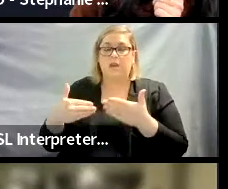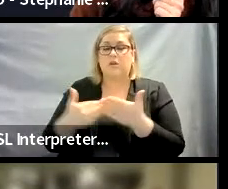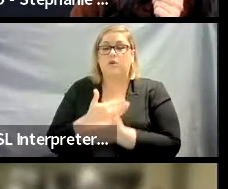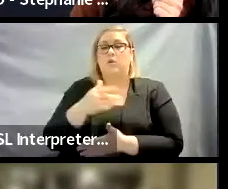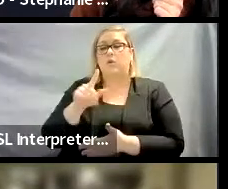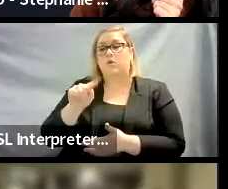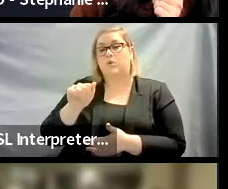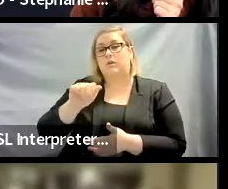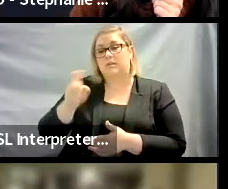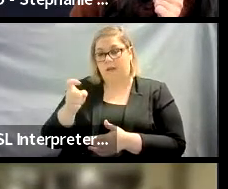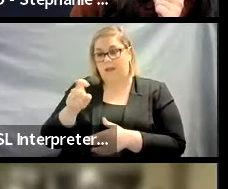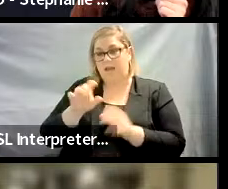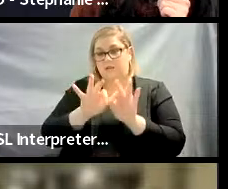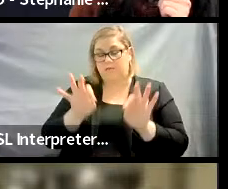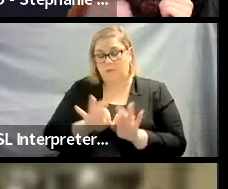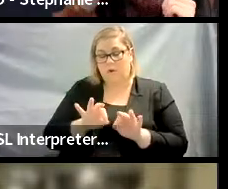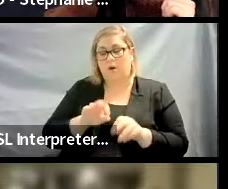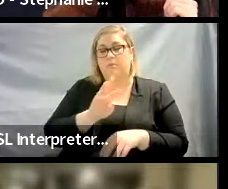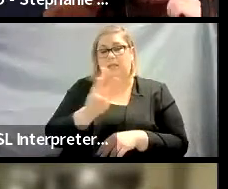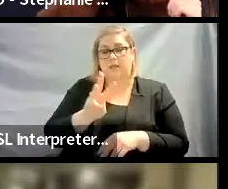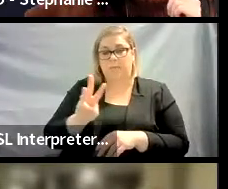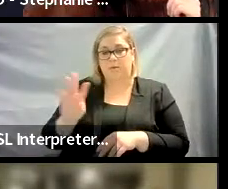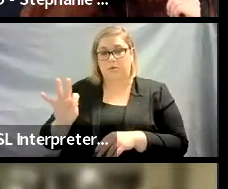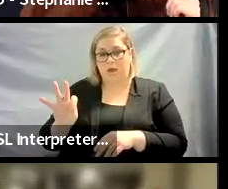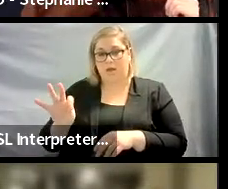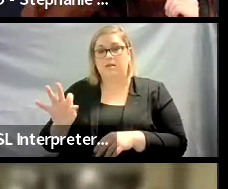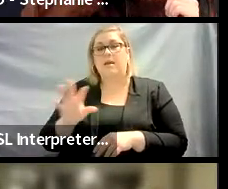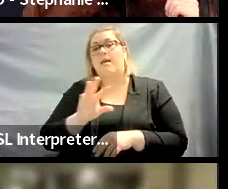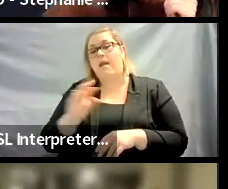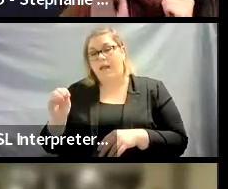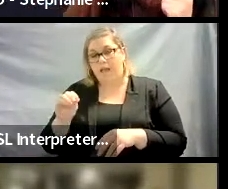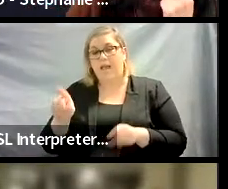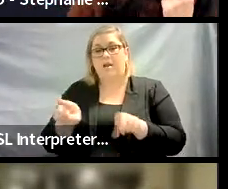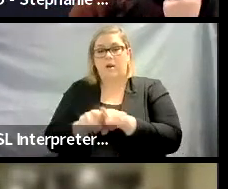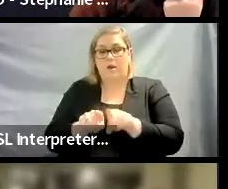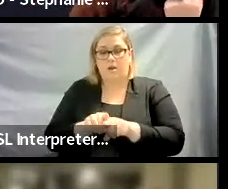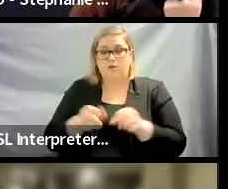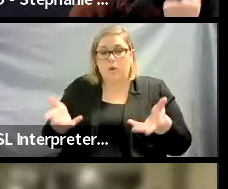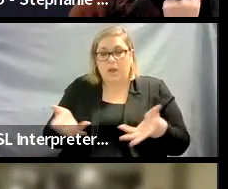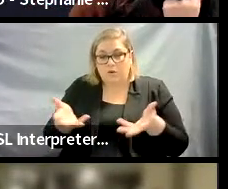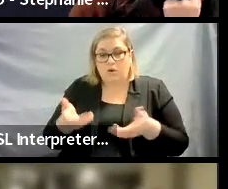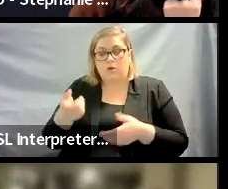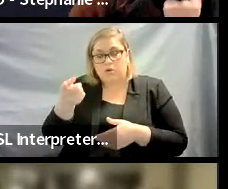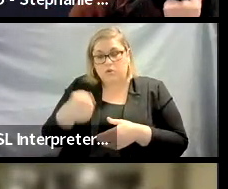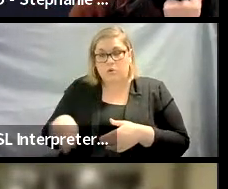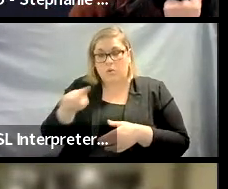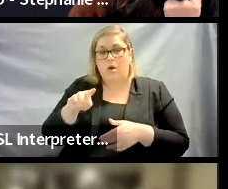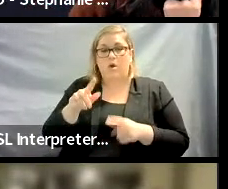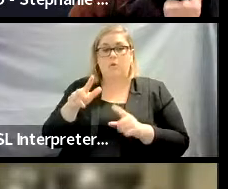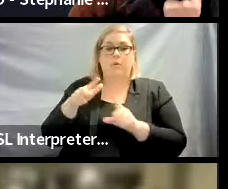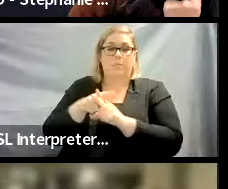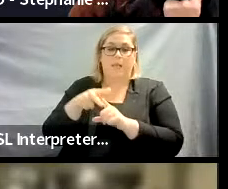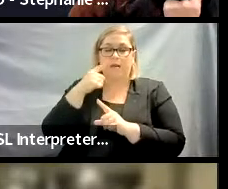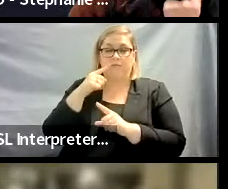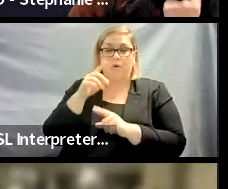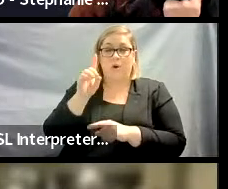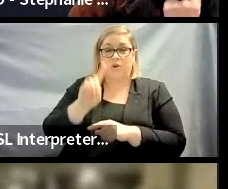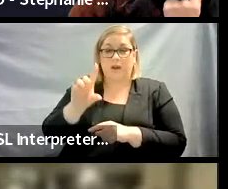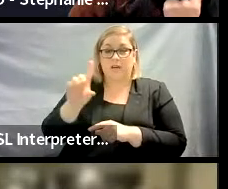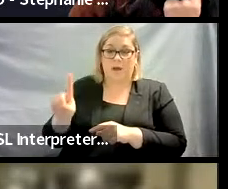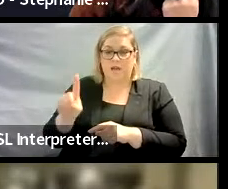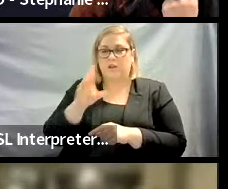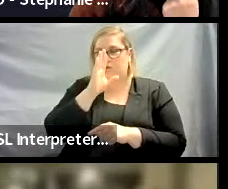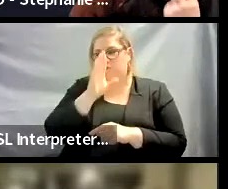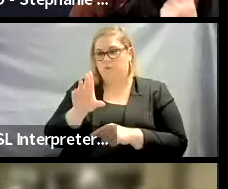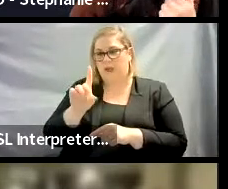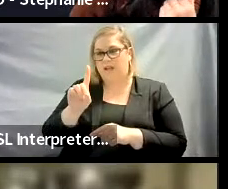forms, W-9s, and also encourage you all to apply for direct deposit if you're part of